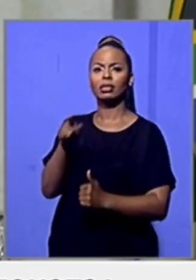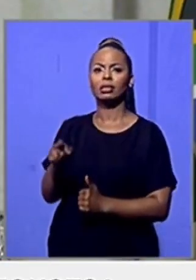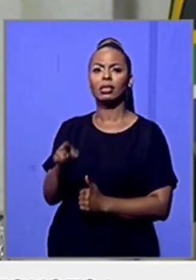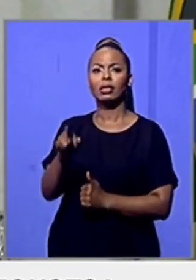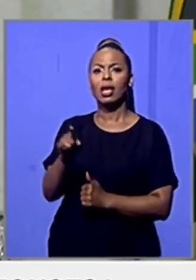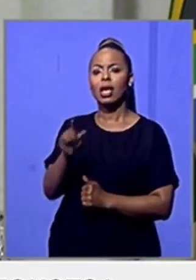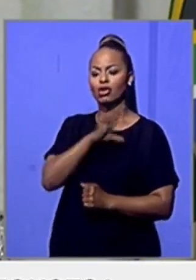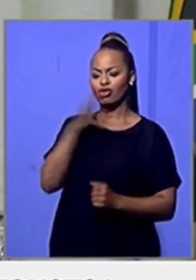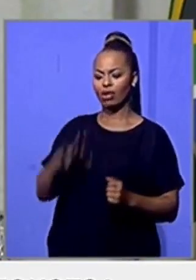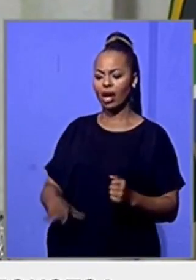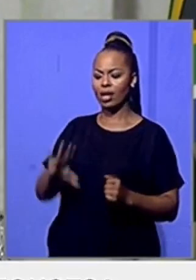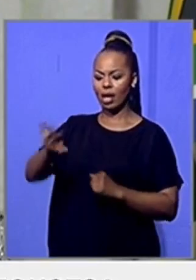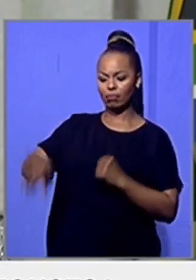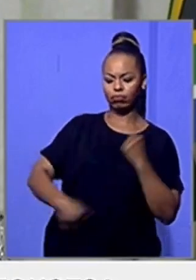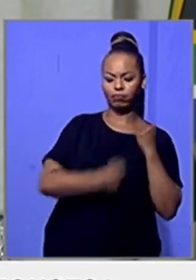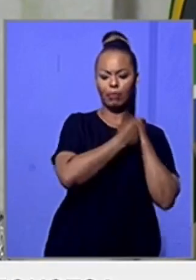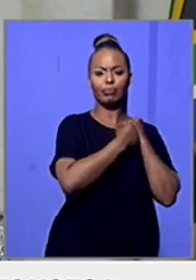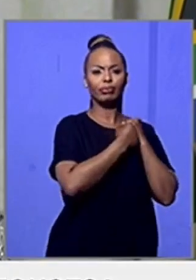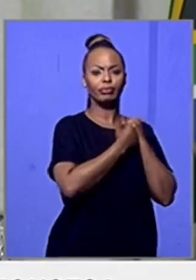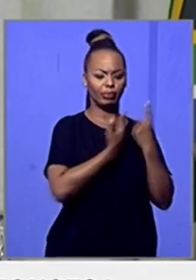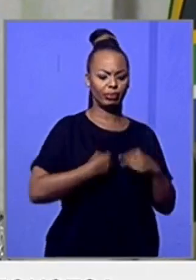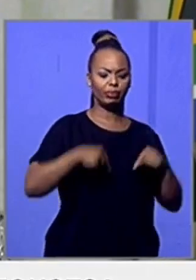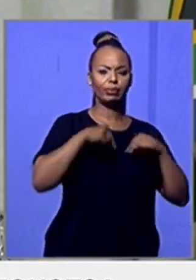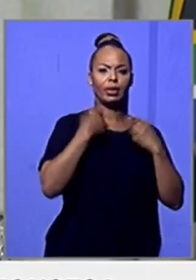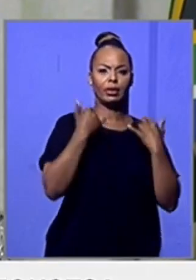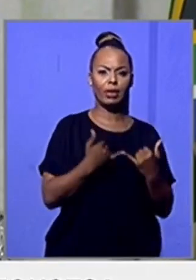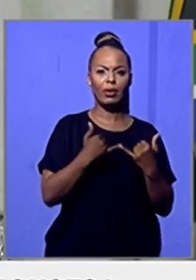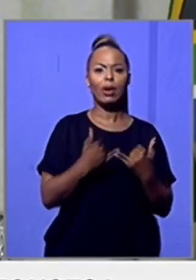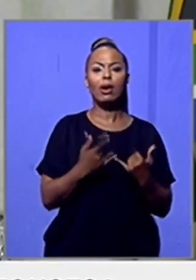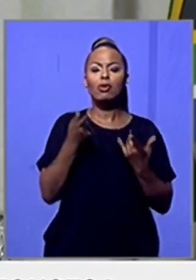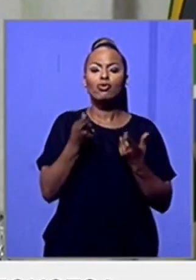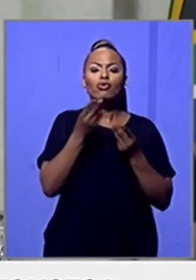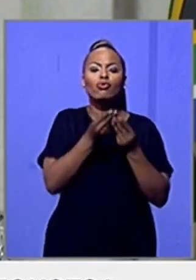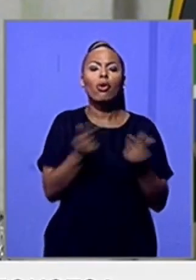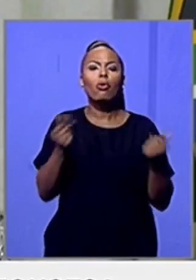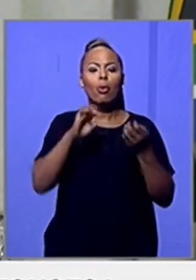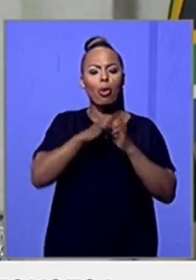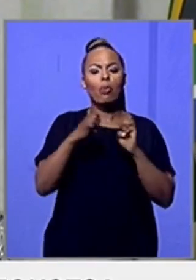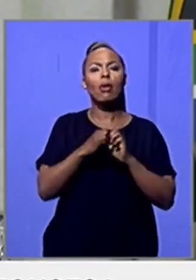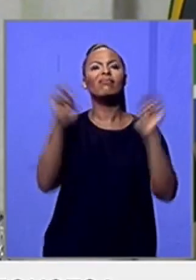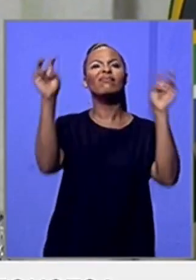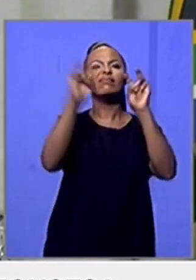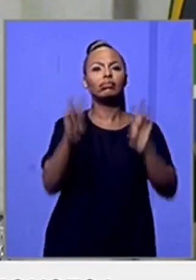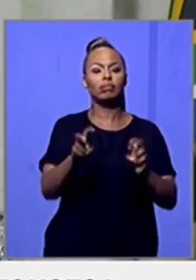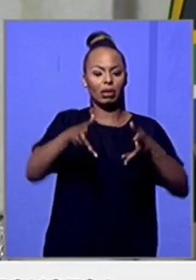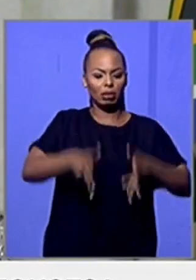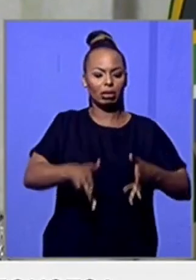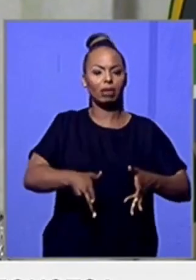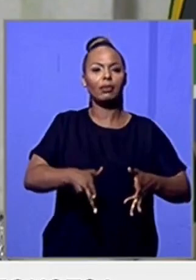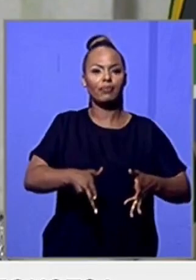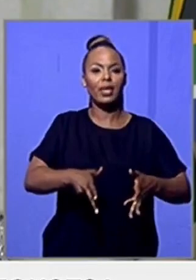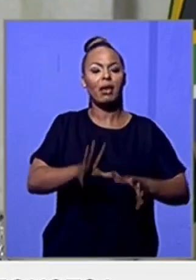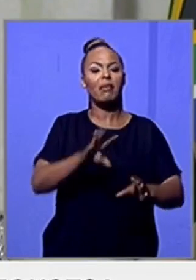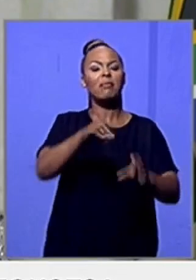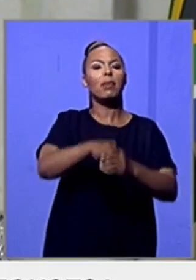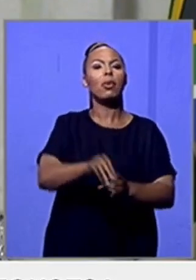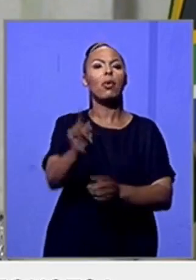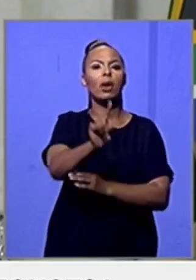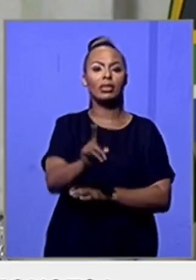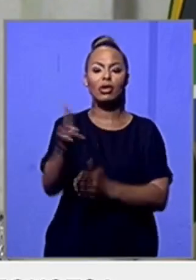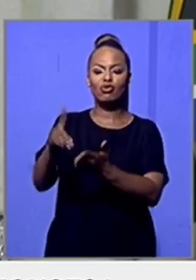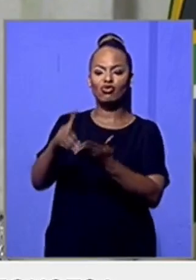in addressing our current energy challenges as well. This includes the